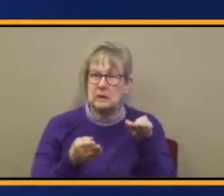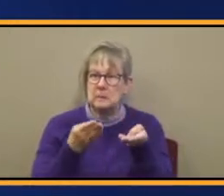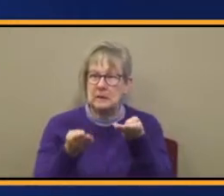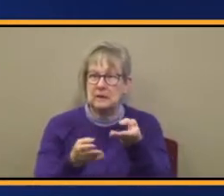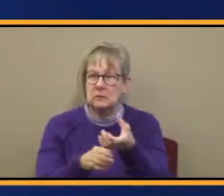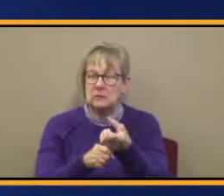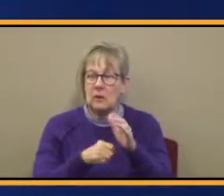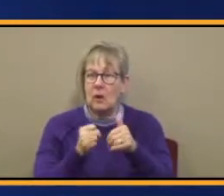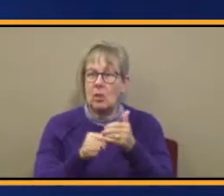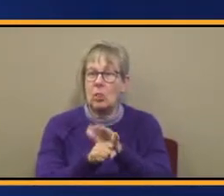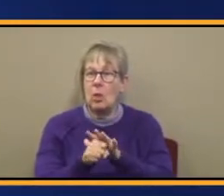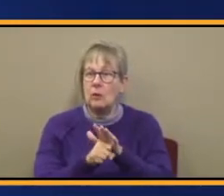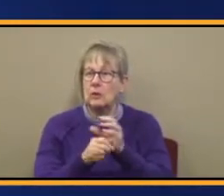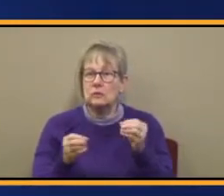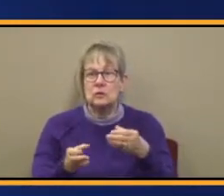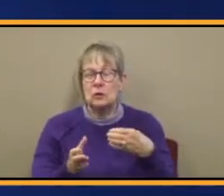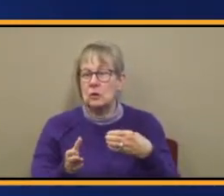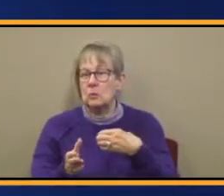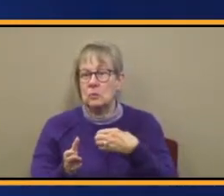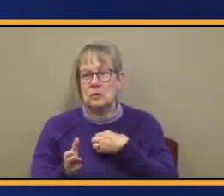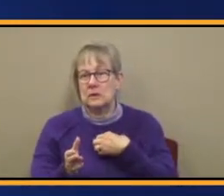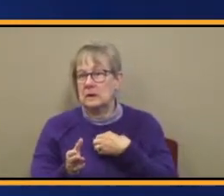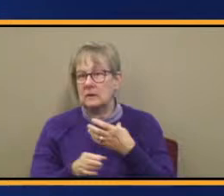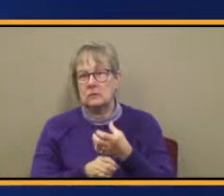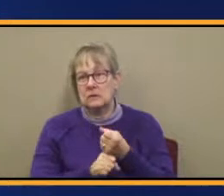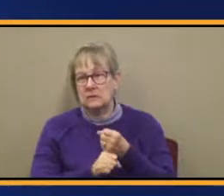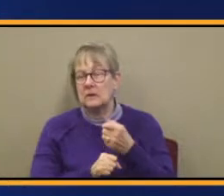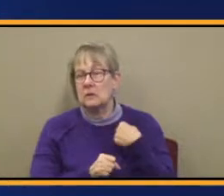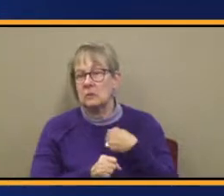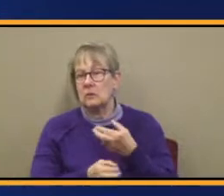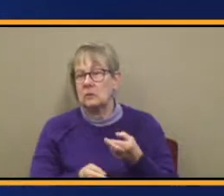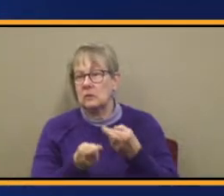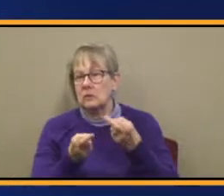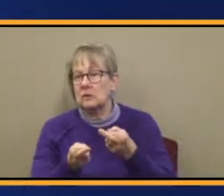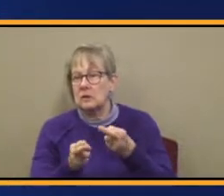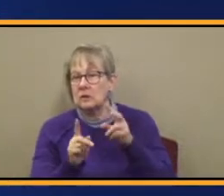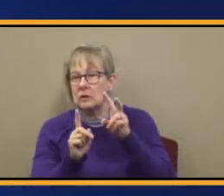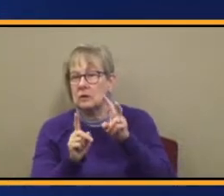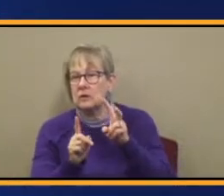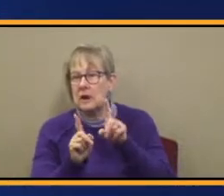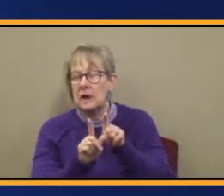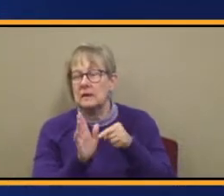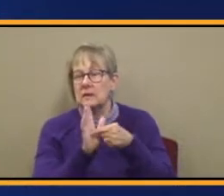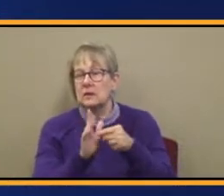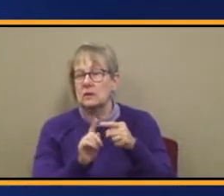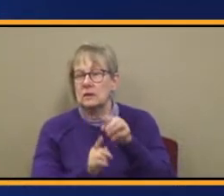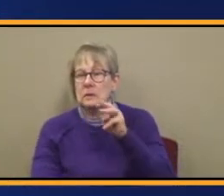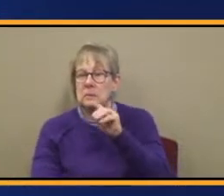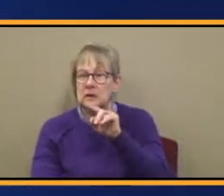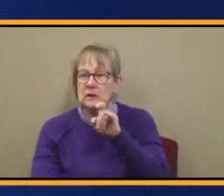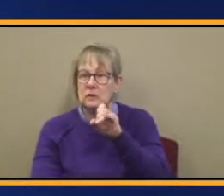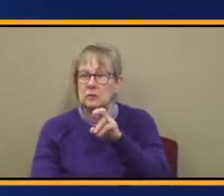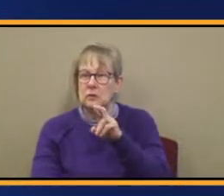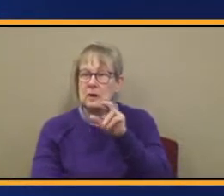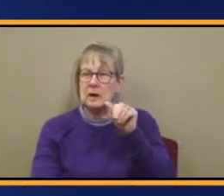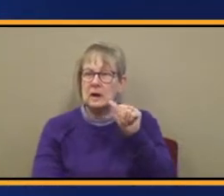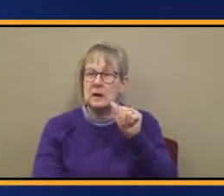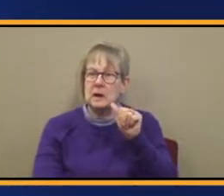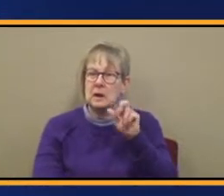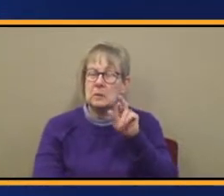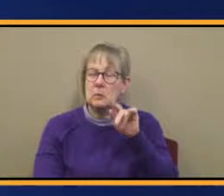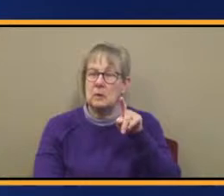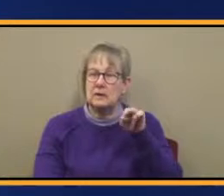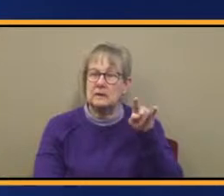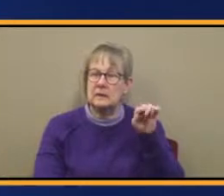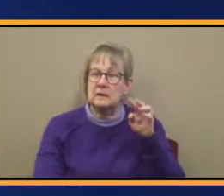local suppliers. No protests were received for this requirement. And we are recommending award as indicated to Mirador Enterprises, Inc., the highest ranked